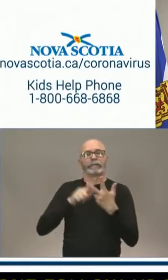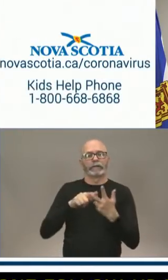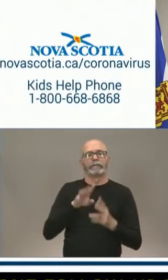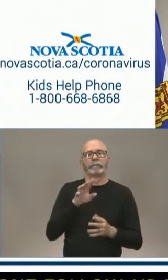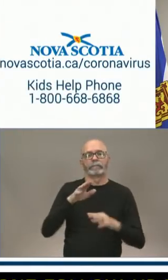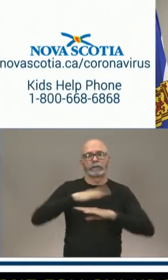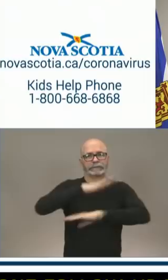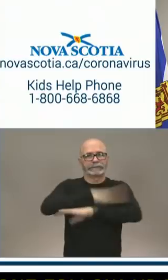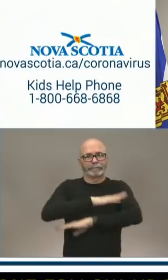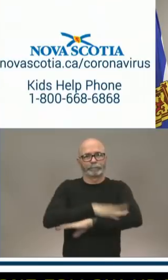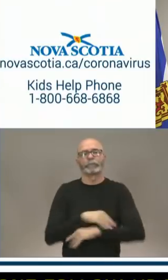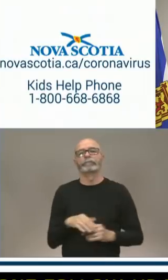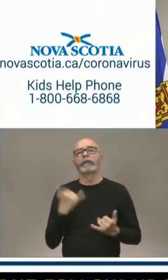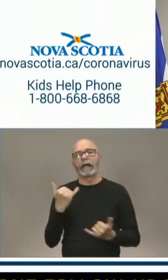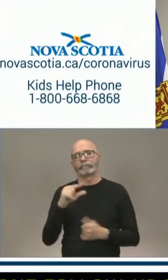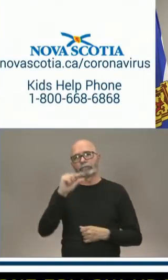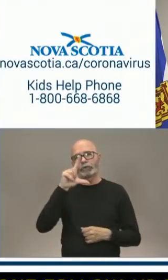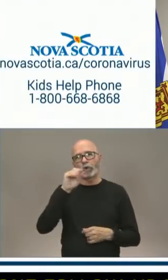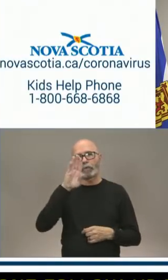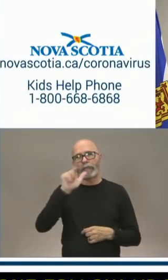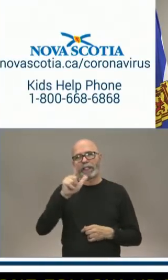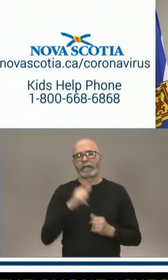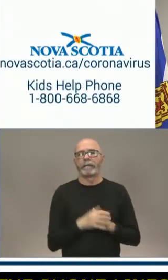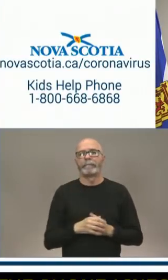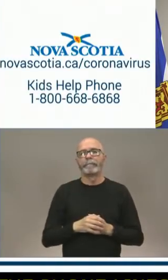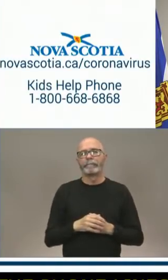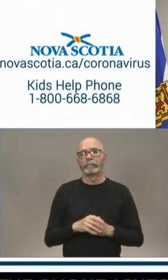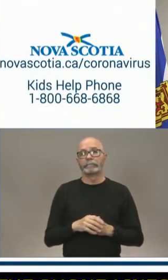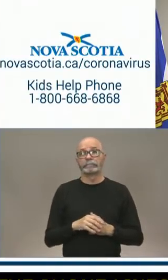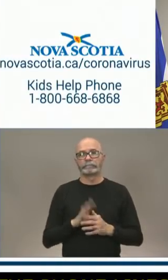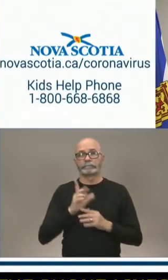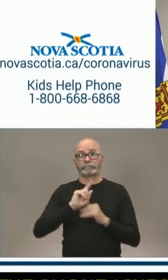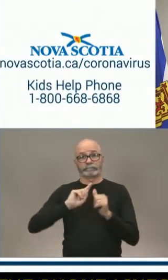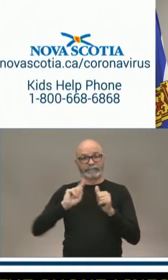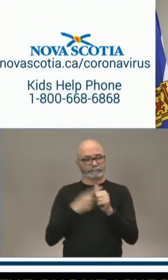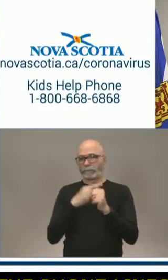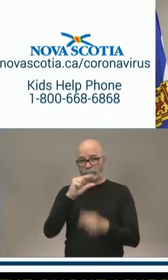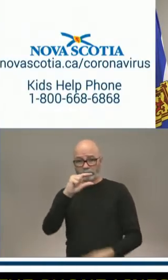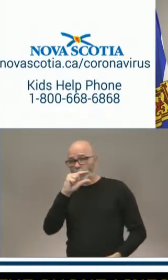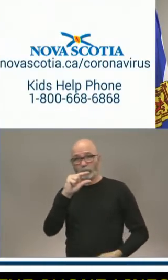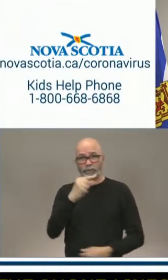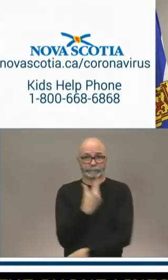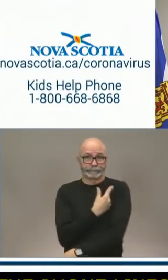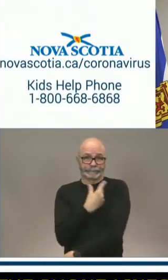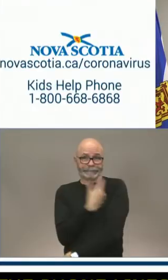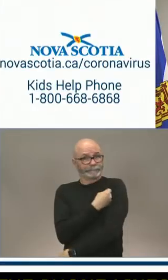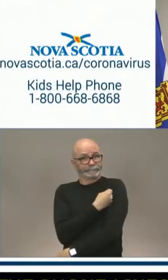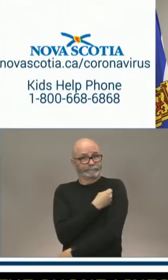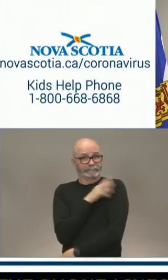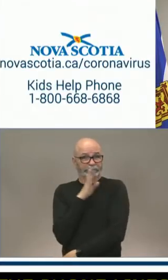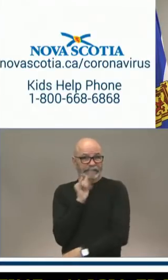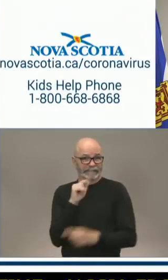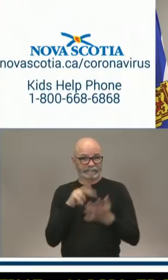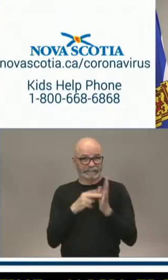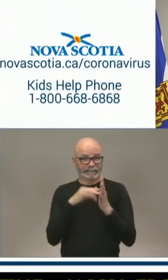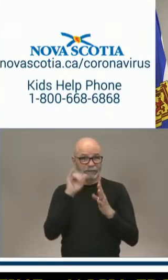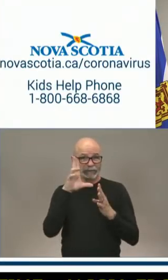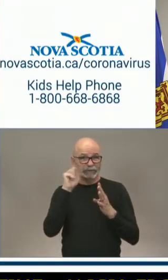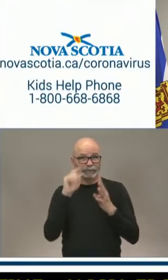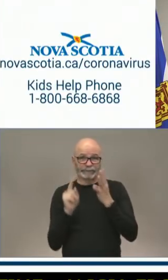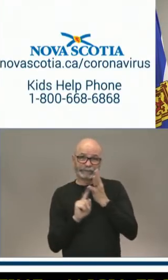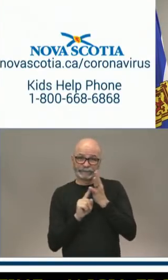Thank you. Just in terms of getting that first dose by June, What does that mean, I guess,